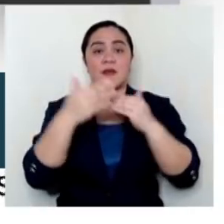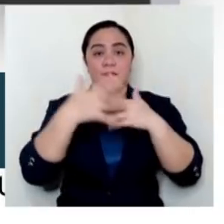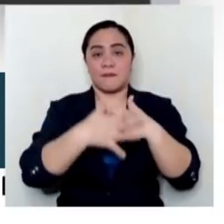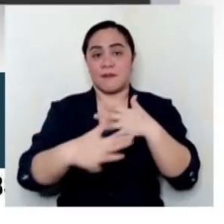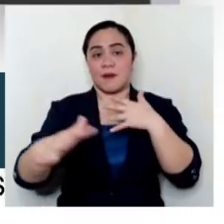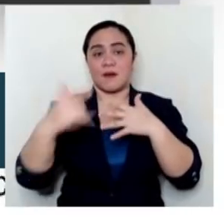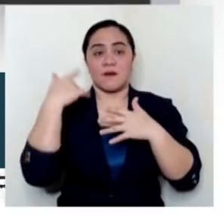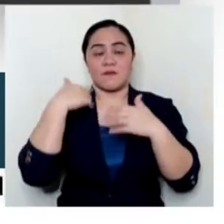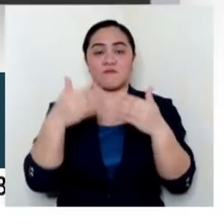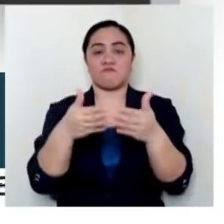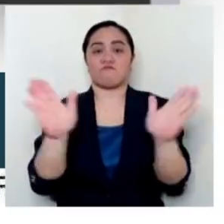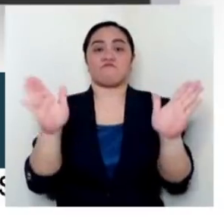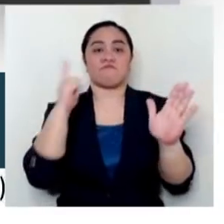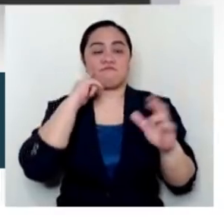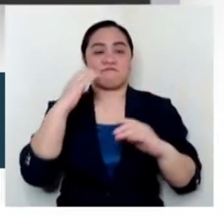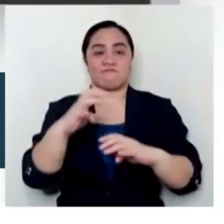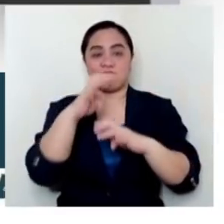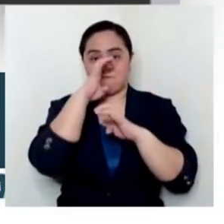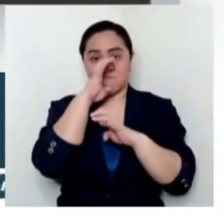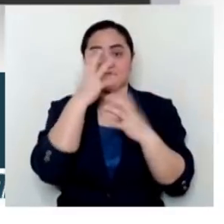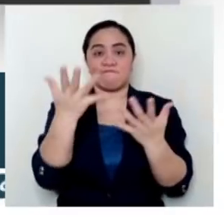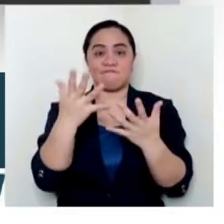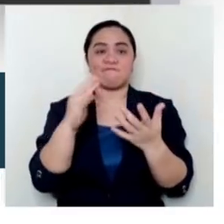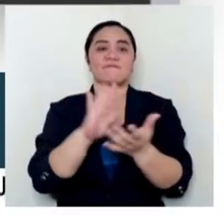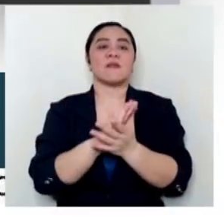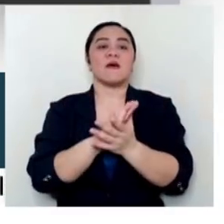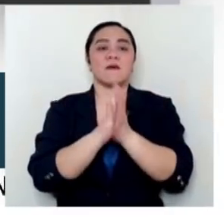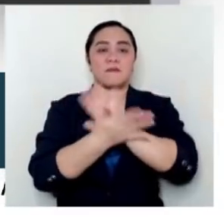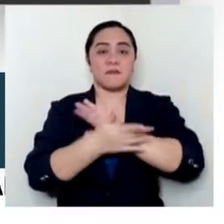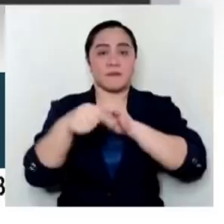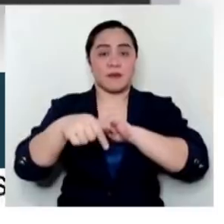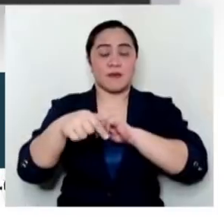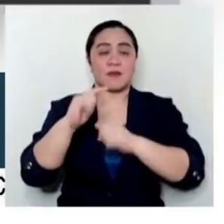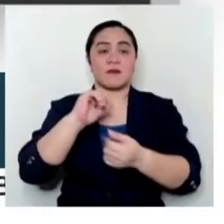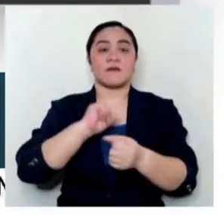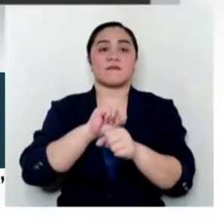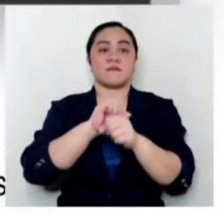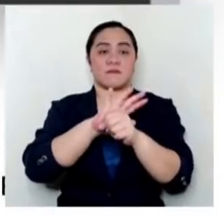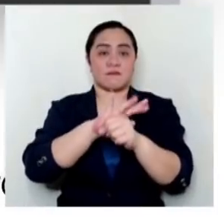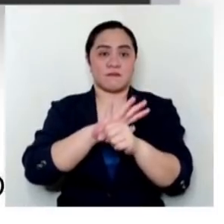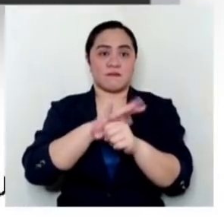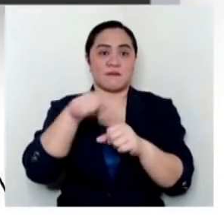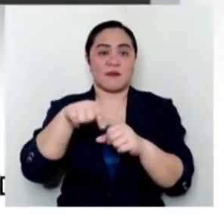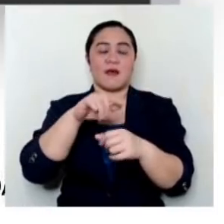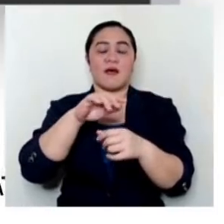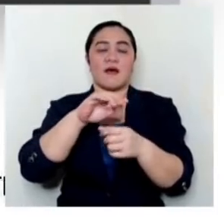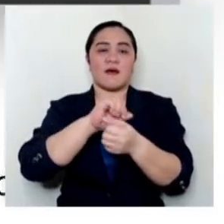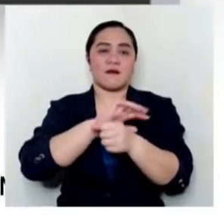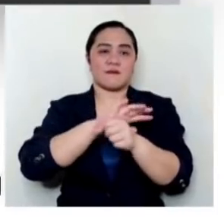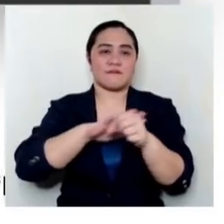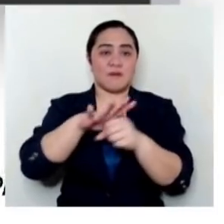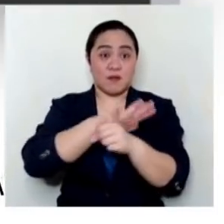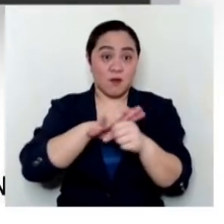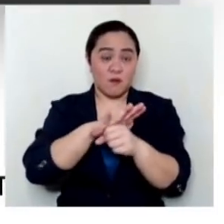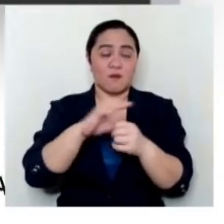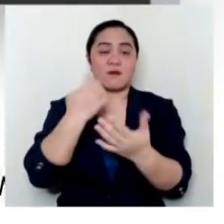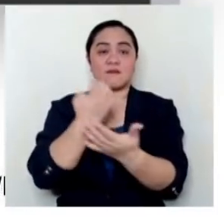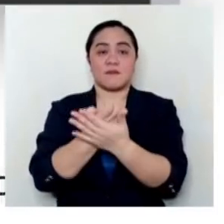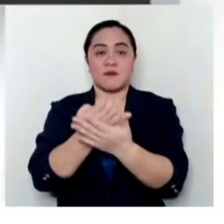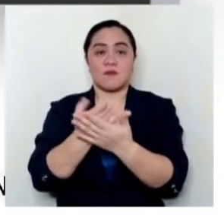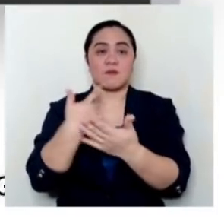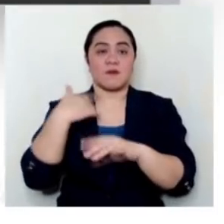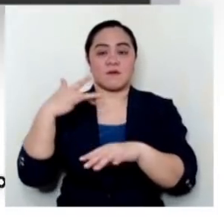say sustaining these gains will allow the local economy to rebound to pre-pandemic levels in early 2022.